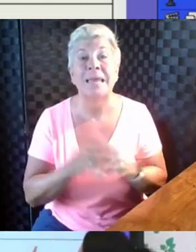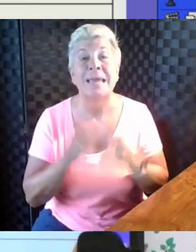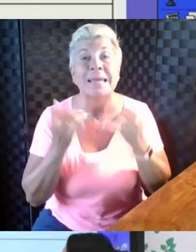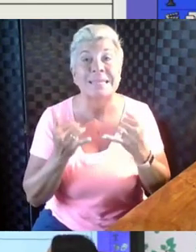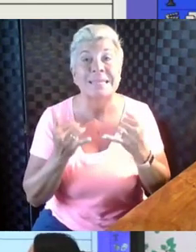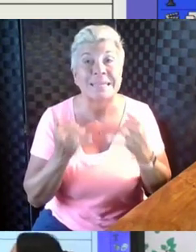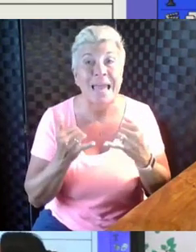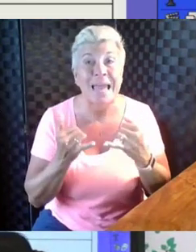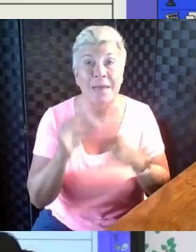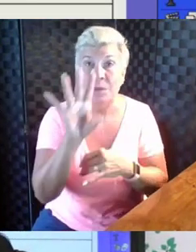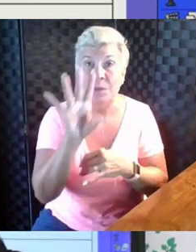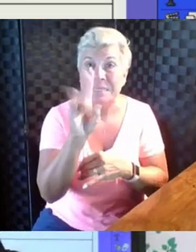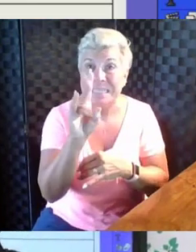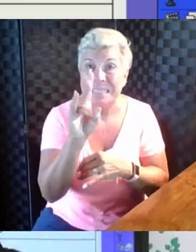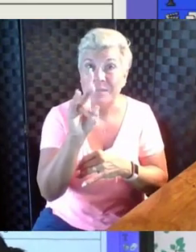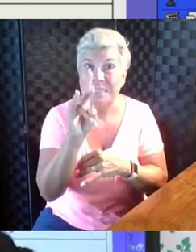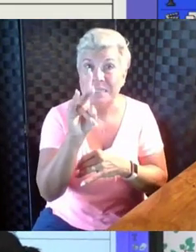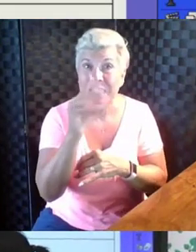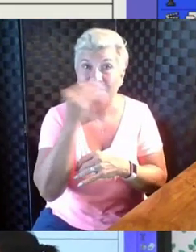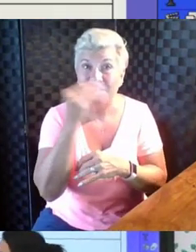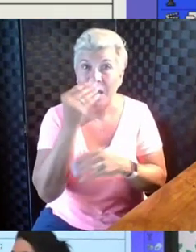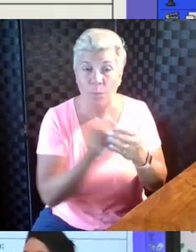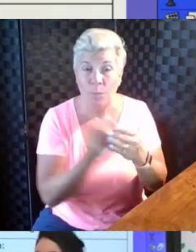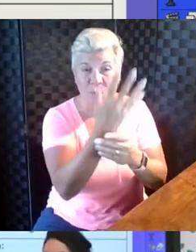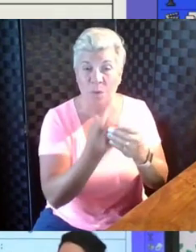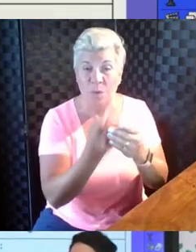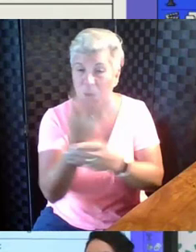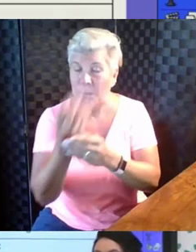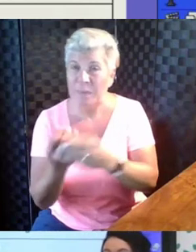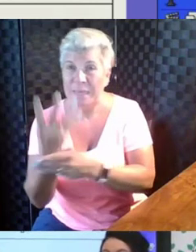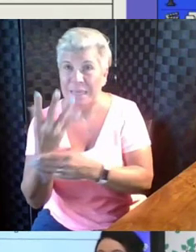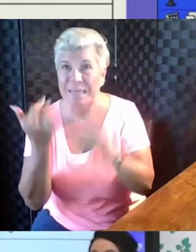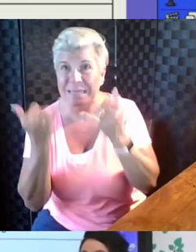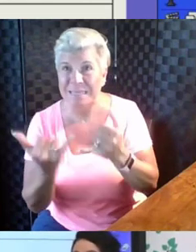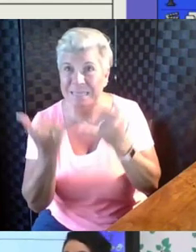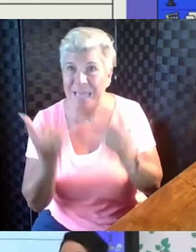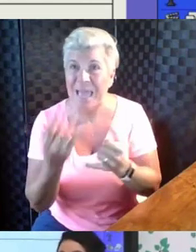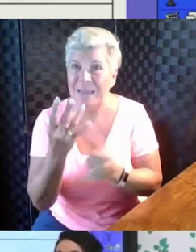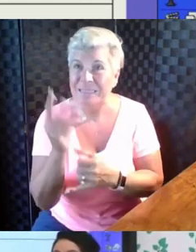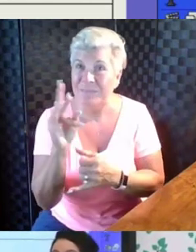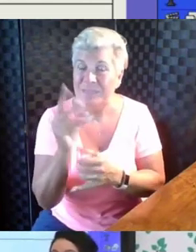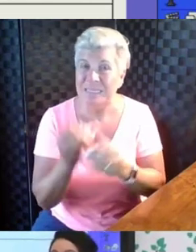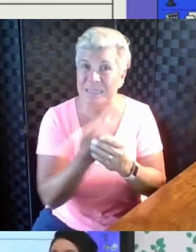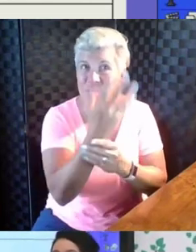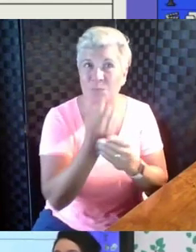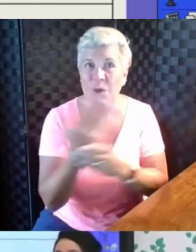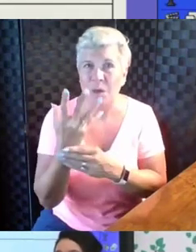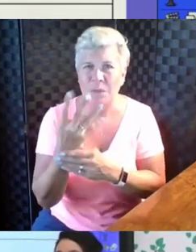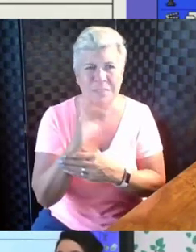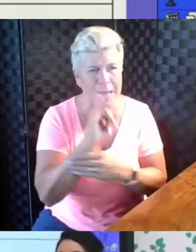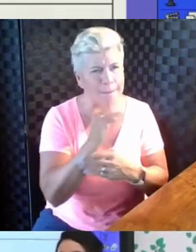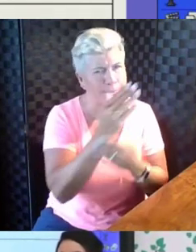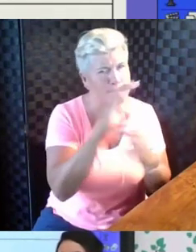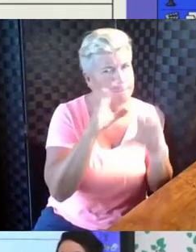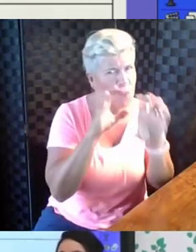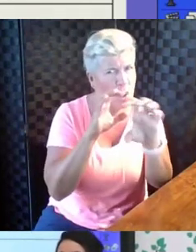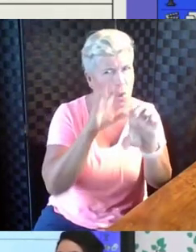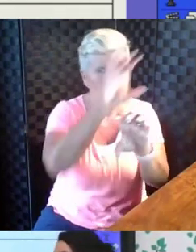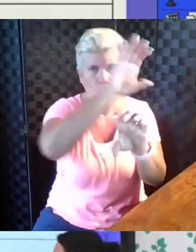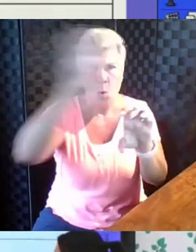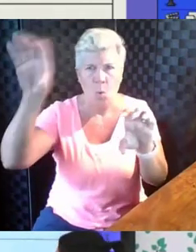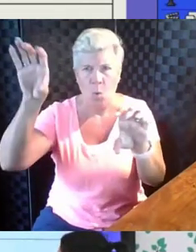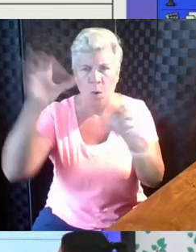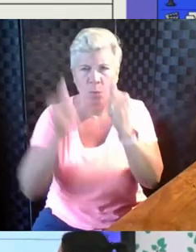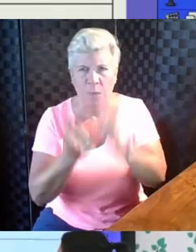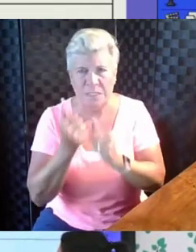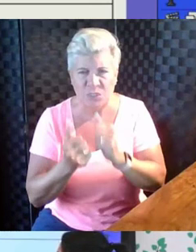Now there are 17 flowers in the garden. Does that tell us a part of the garden or how many were in the